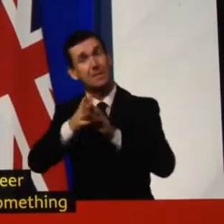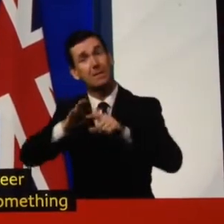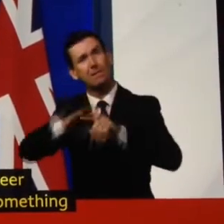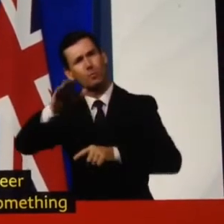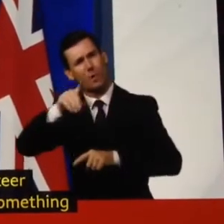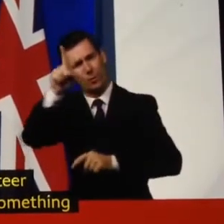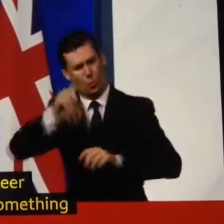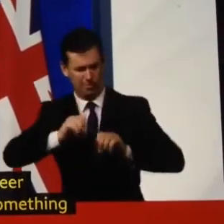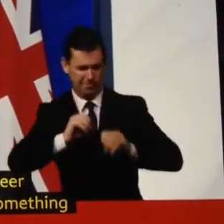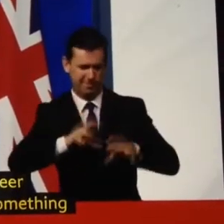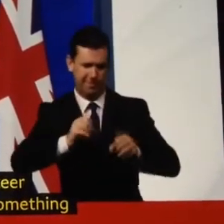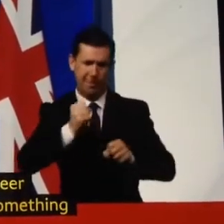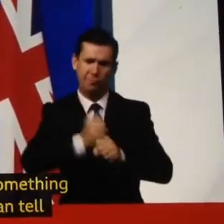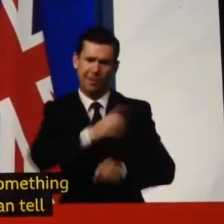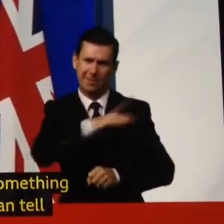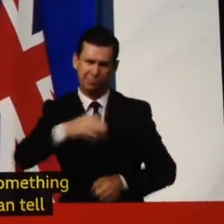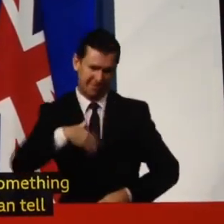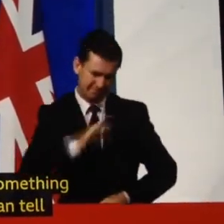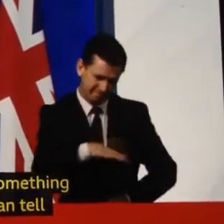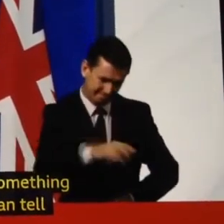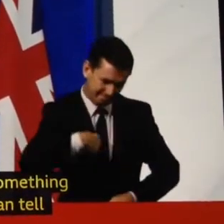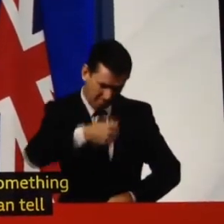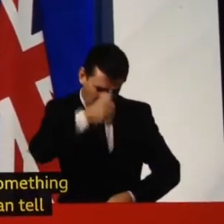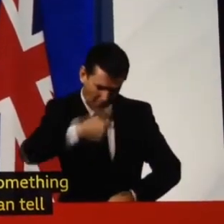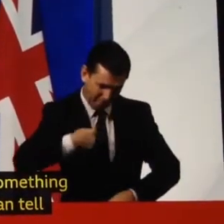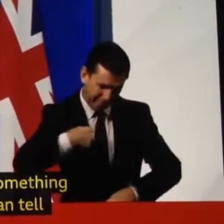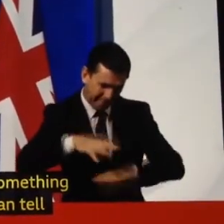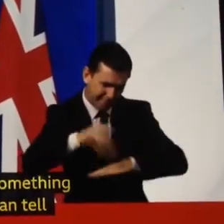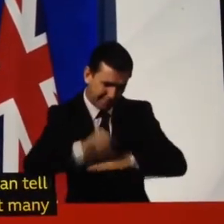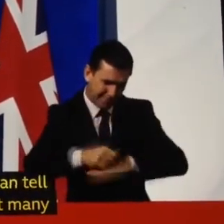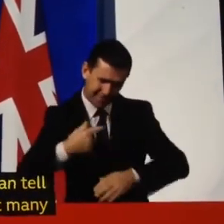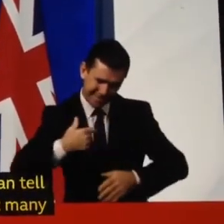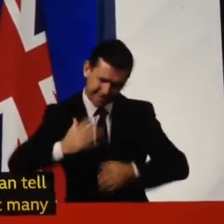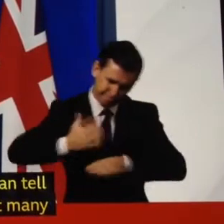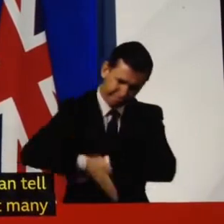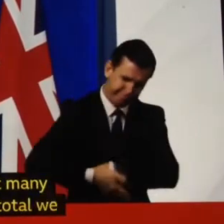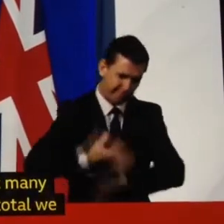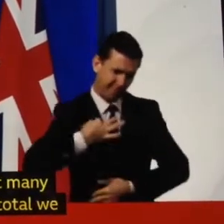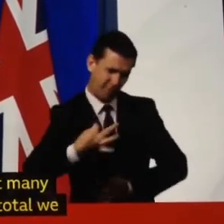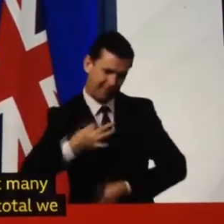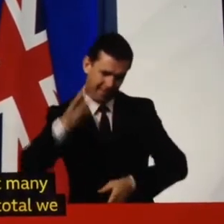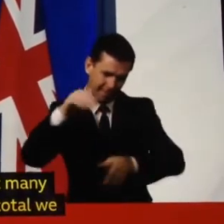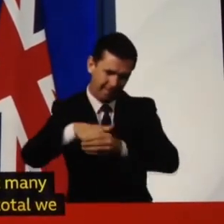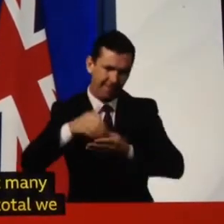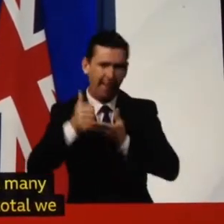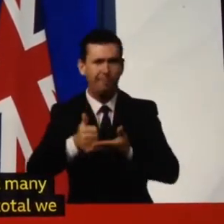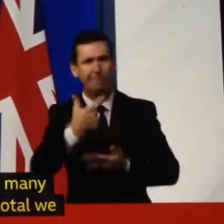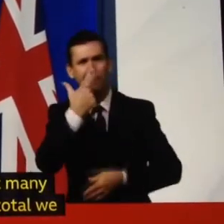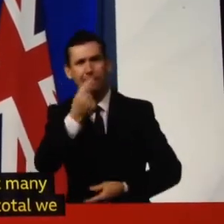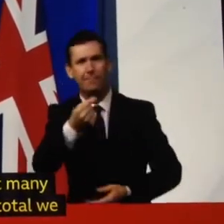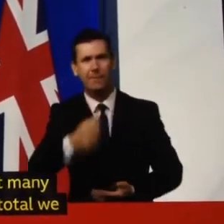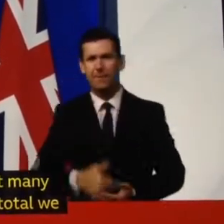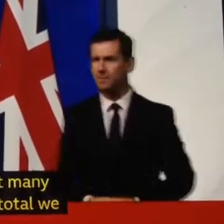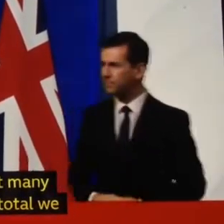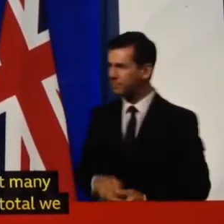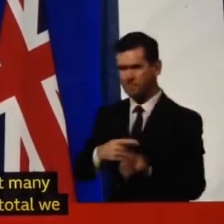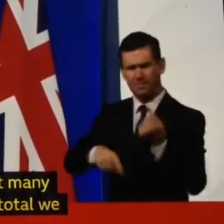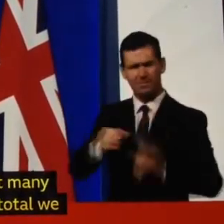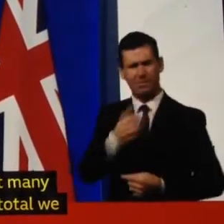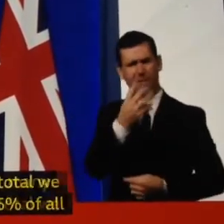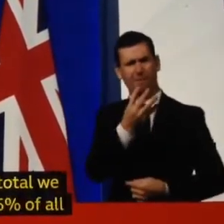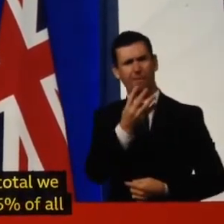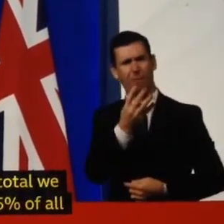now. In total, we've boosted more than 45% of all adults in England, including more than 88%